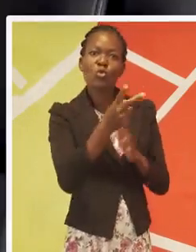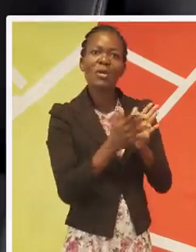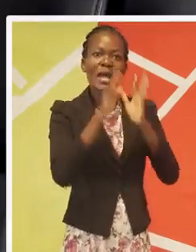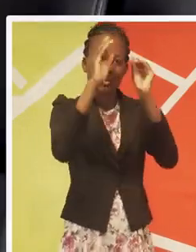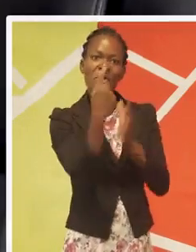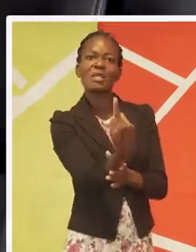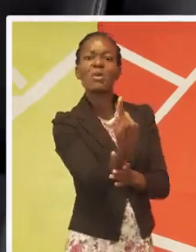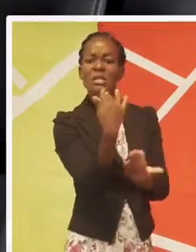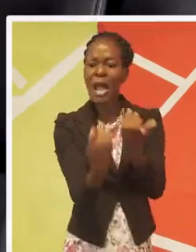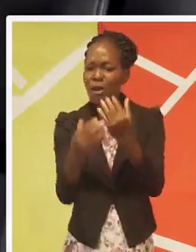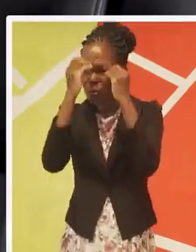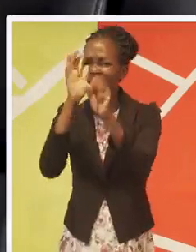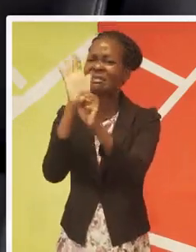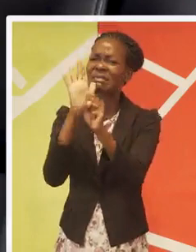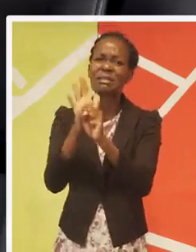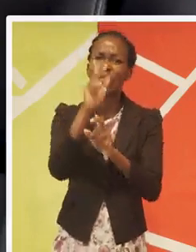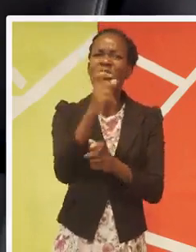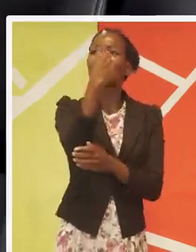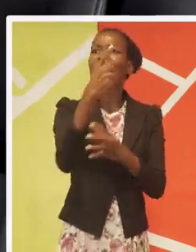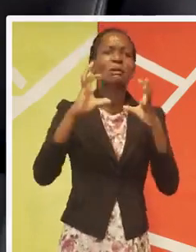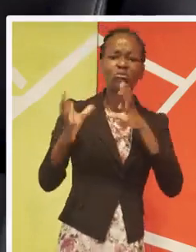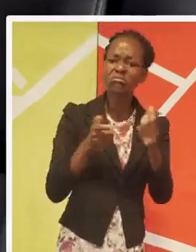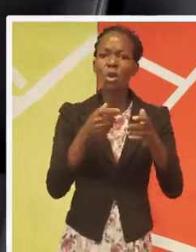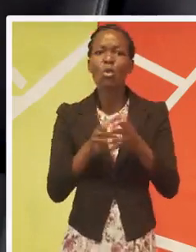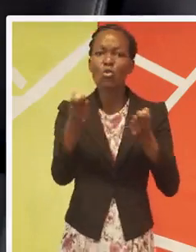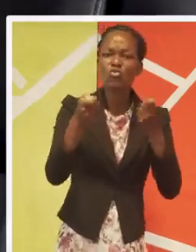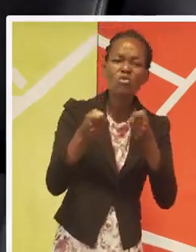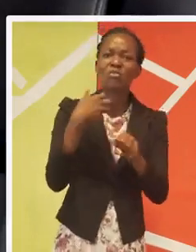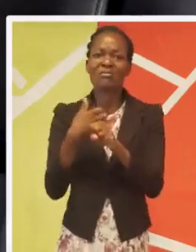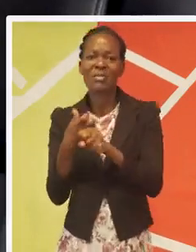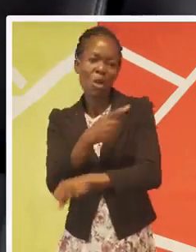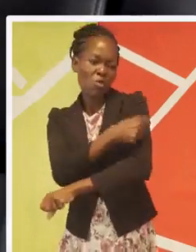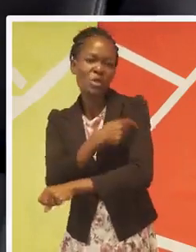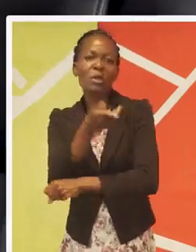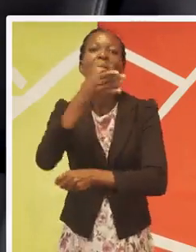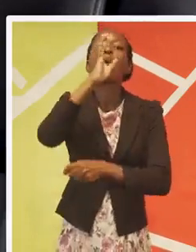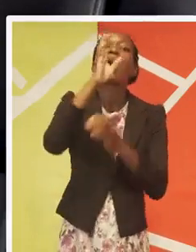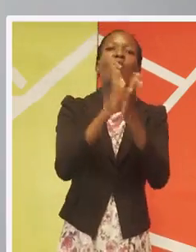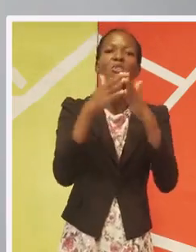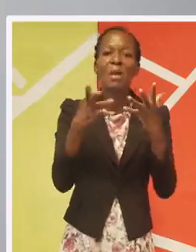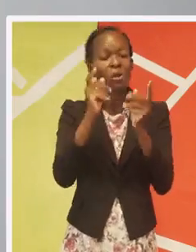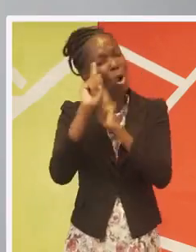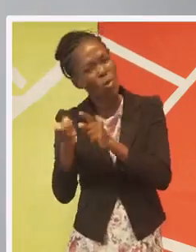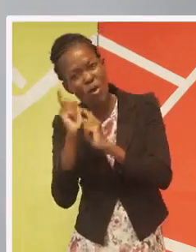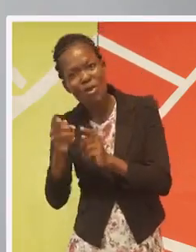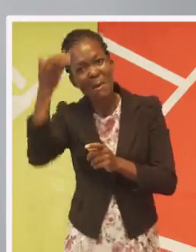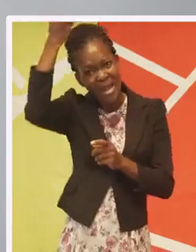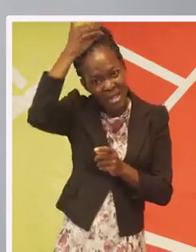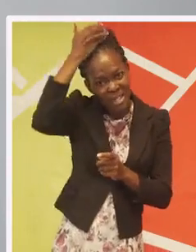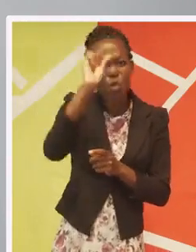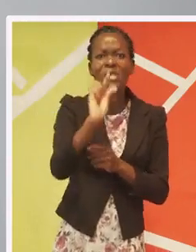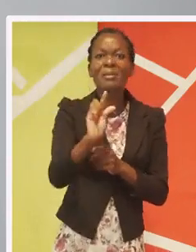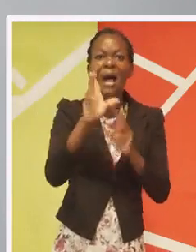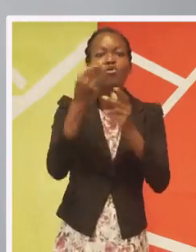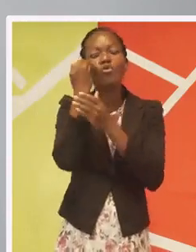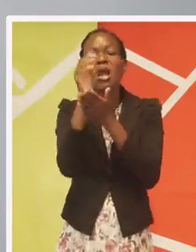hospitals and even public hospitals who don't have adequate supplies, We've seen all of that. That's the reality